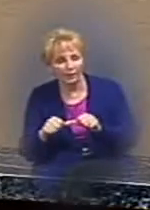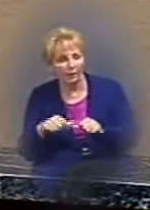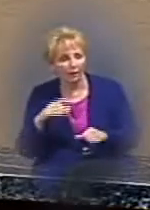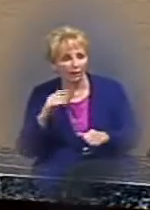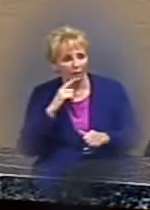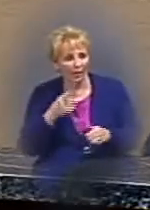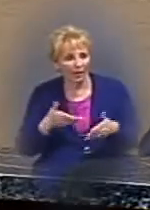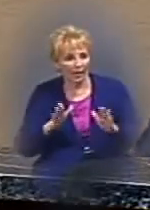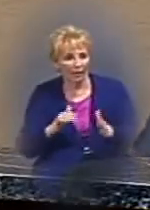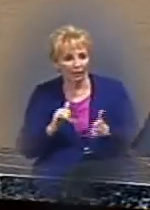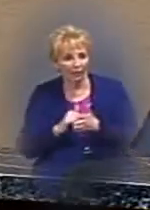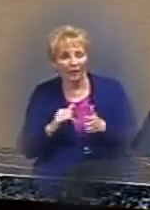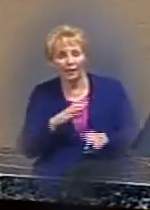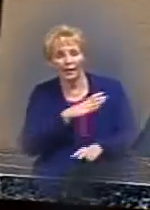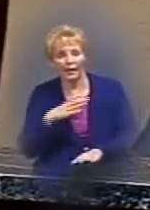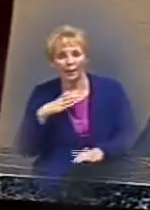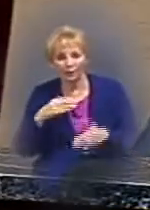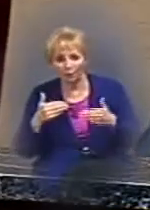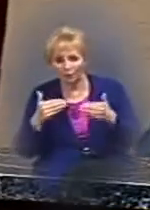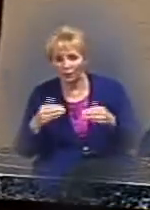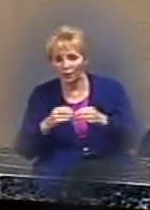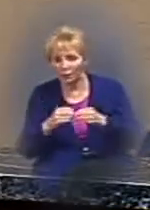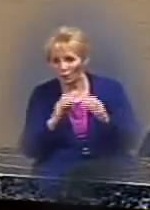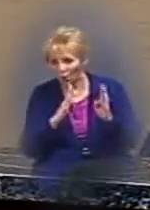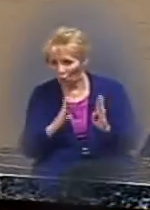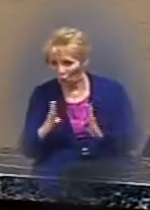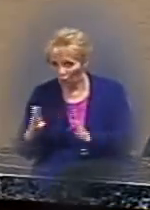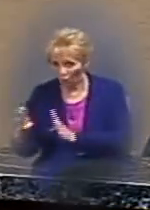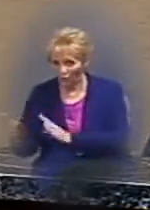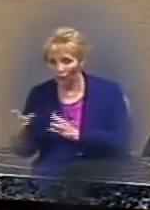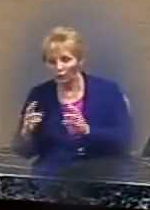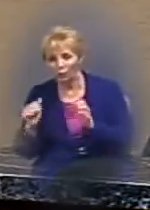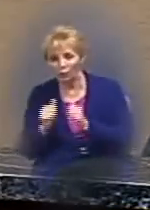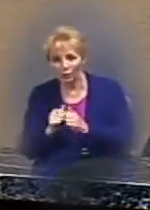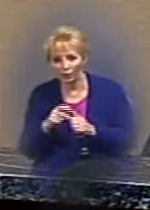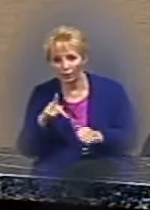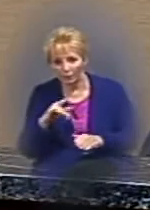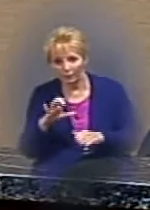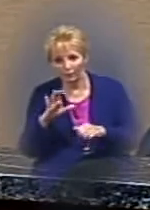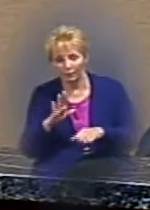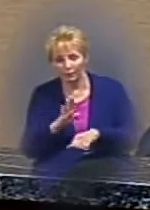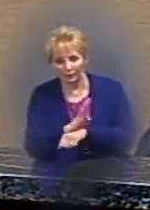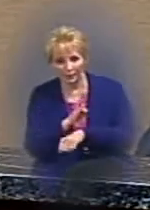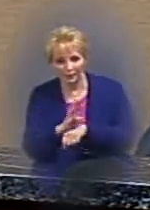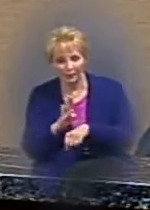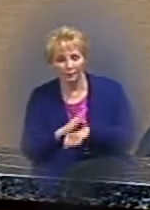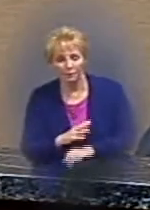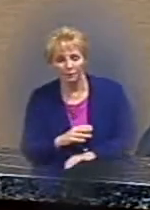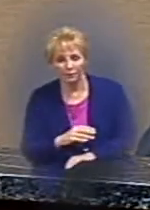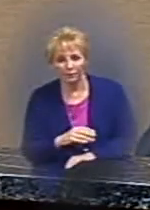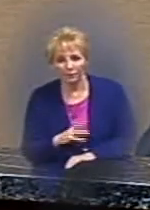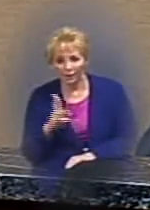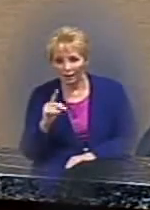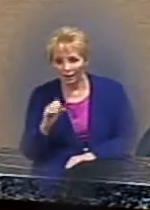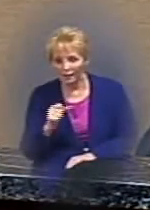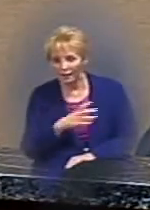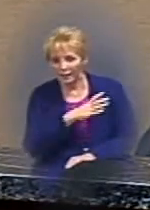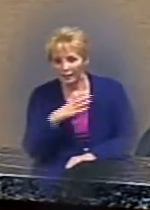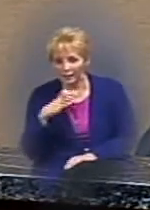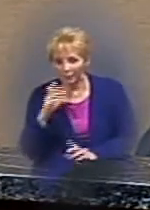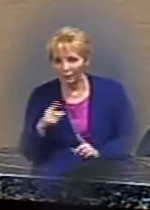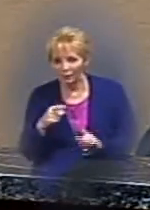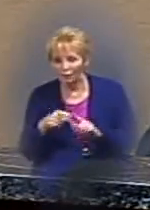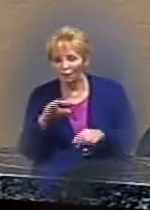and allow the council to proceed in an orderly way with the public's business. Unless the council